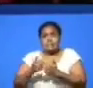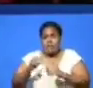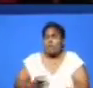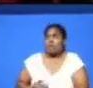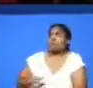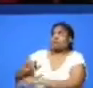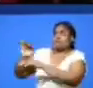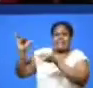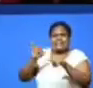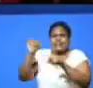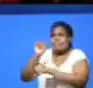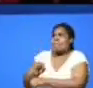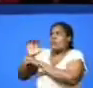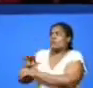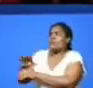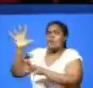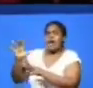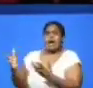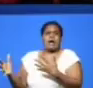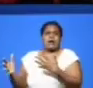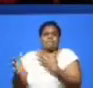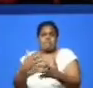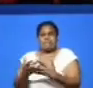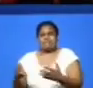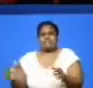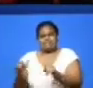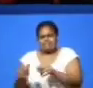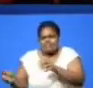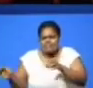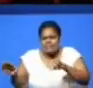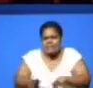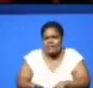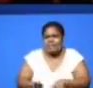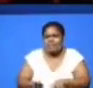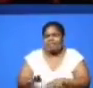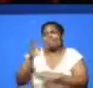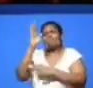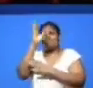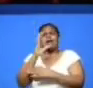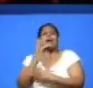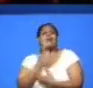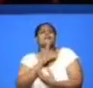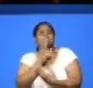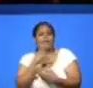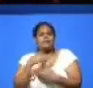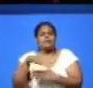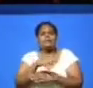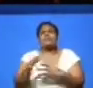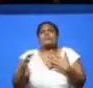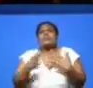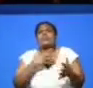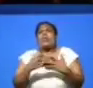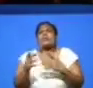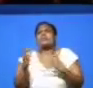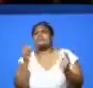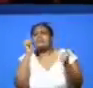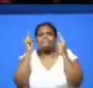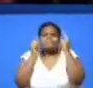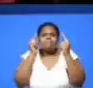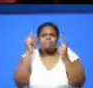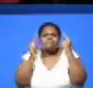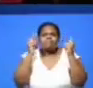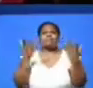God brought me here to tell you that you have a decision you've been contemplating. You have been seriously weighing the issue